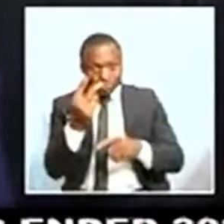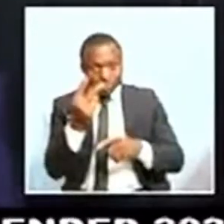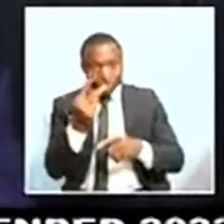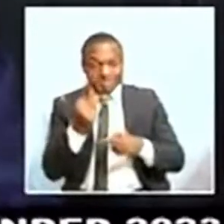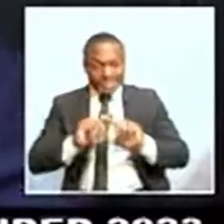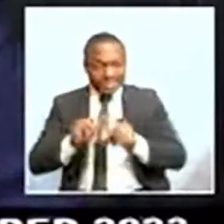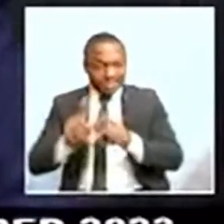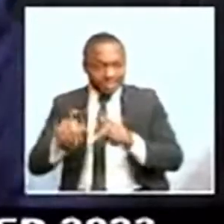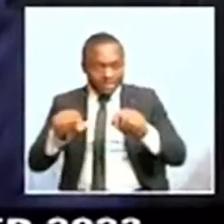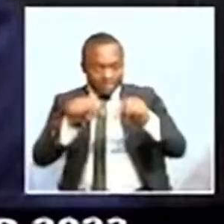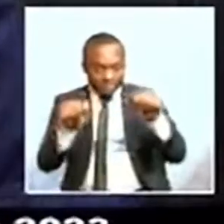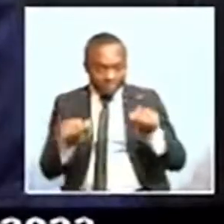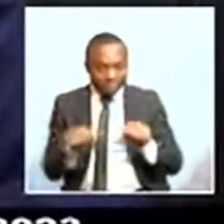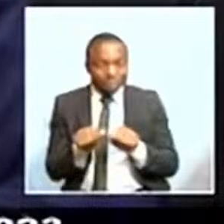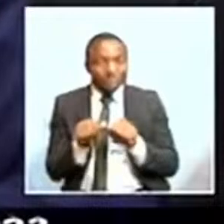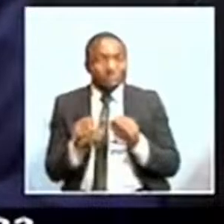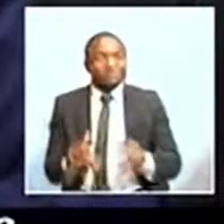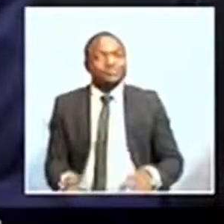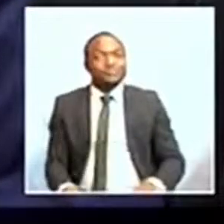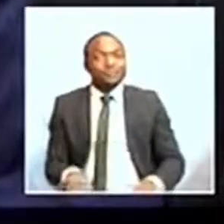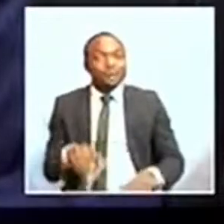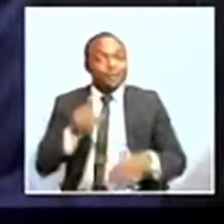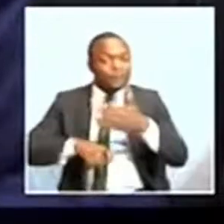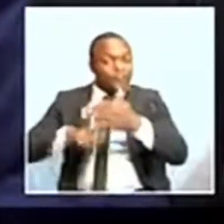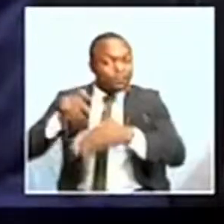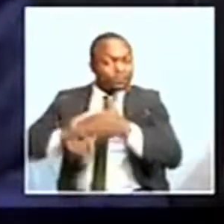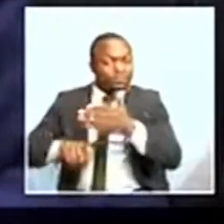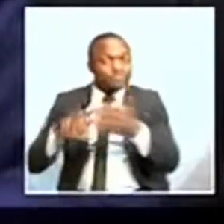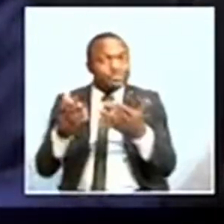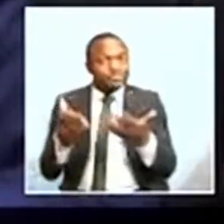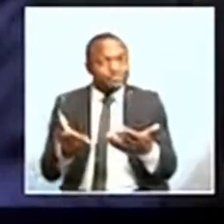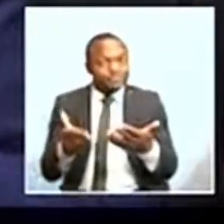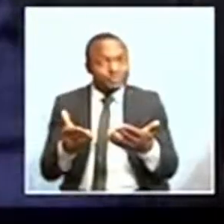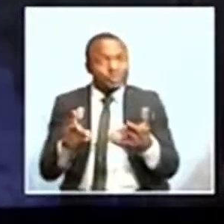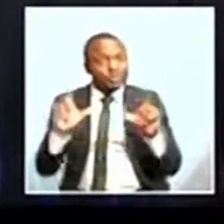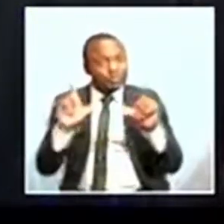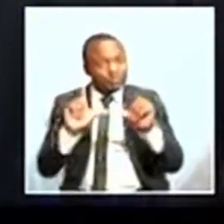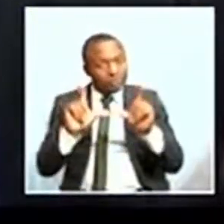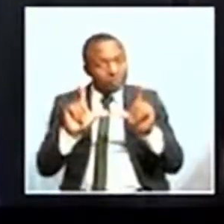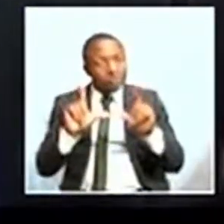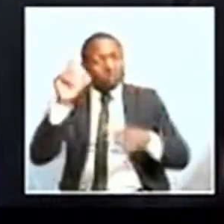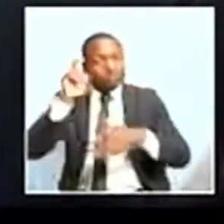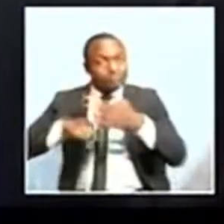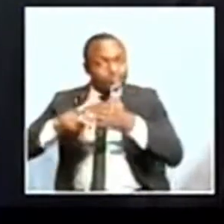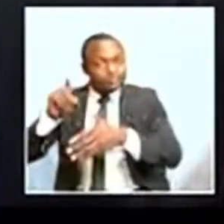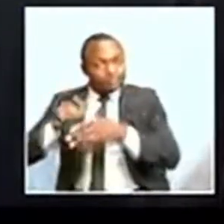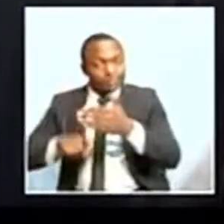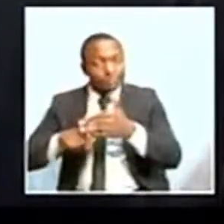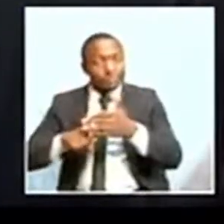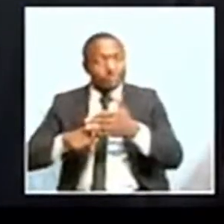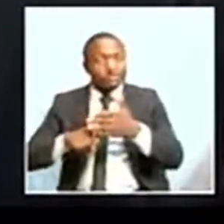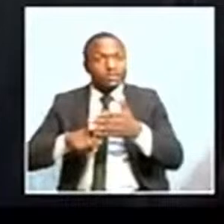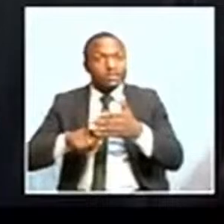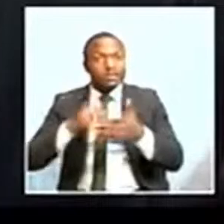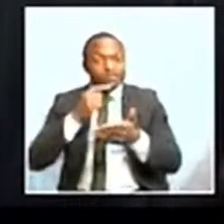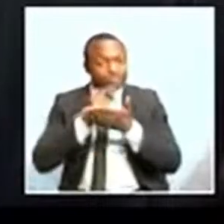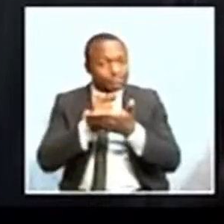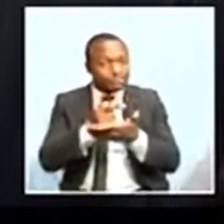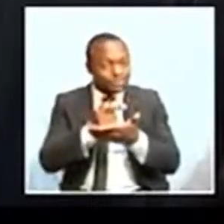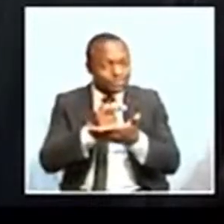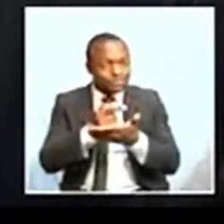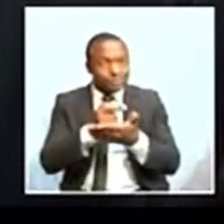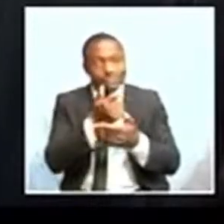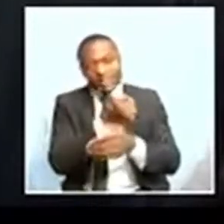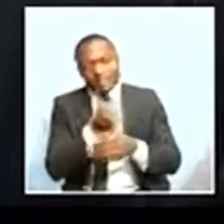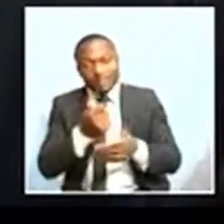Various sources such as fees and charges, licenses, levies, also equalization fund and